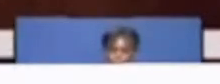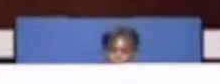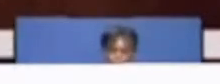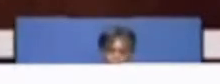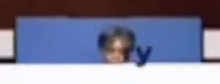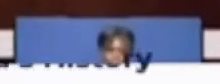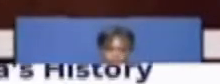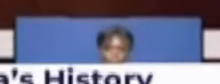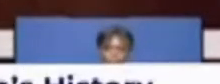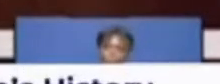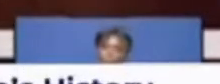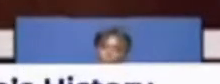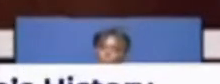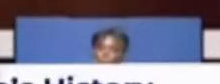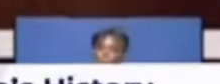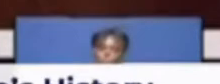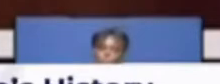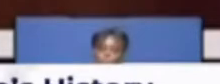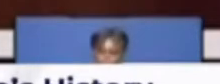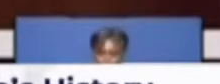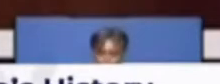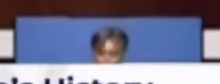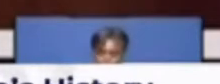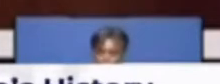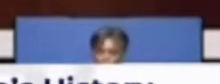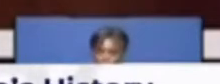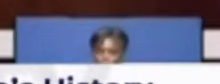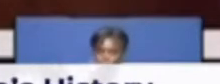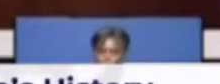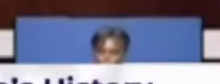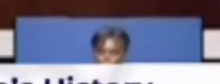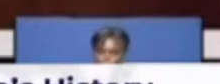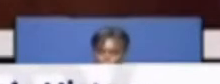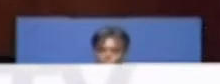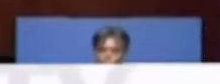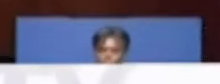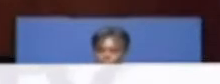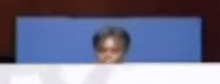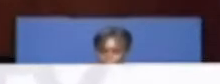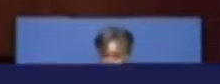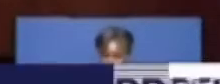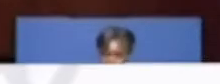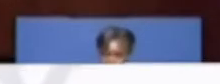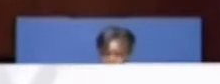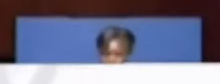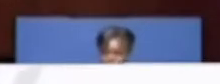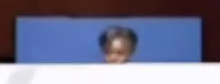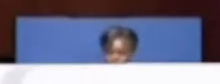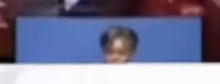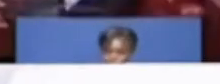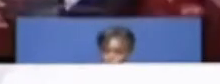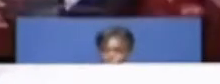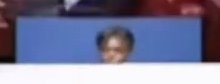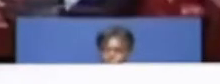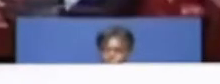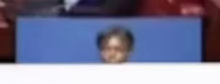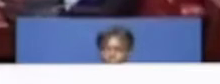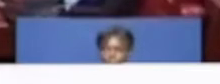until tomorrow, Wednesday 1st, December 2021, at 9:30 a.m. in the Senate chamber. I thank you.